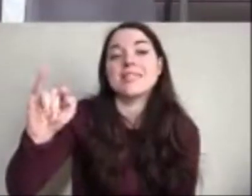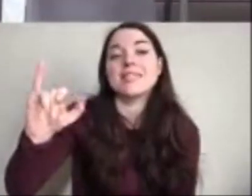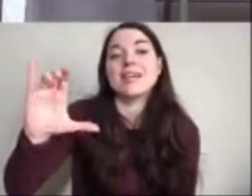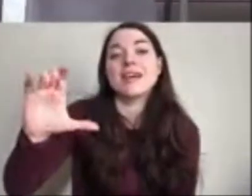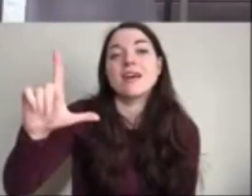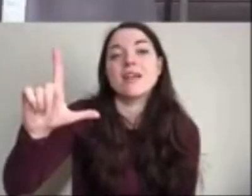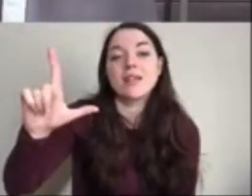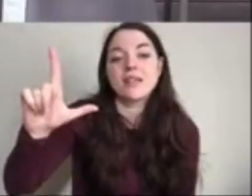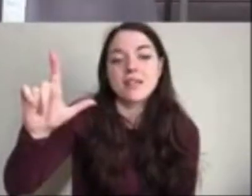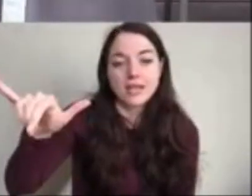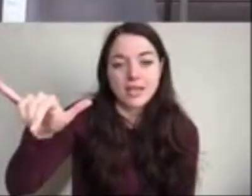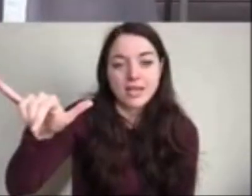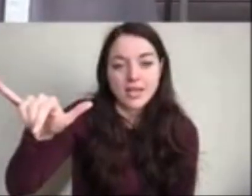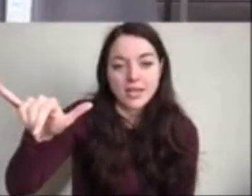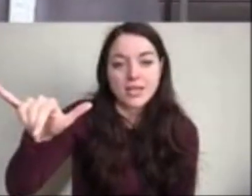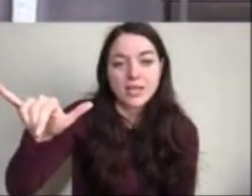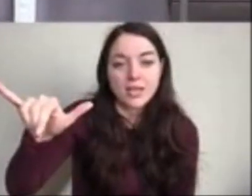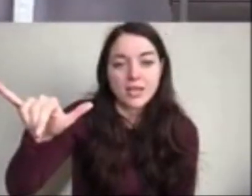www.holistically, spelled correctly. Mm-hmm, you catch it.